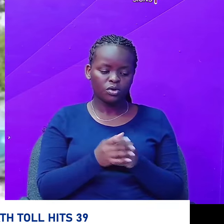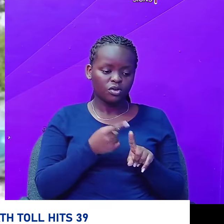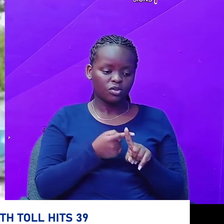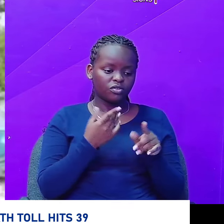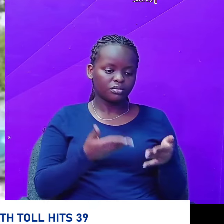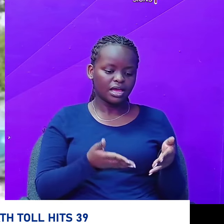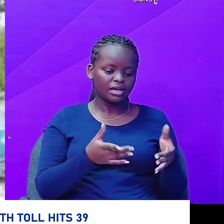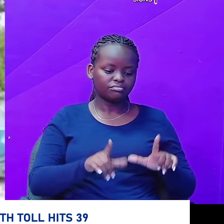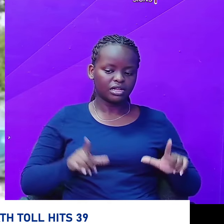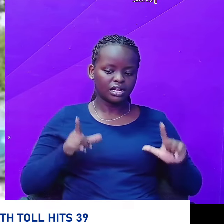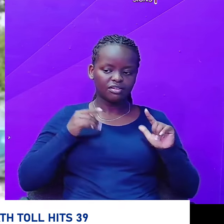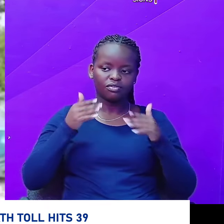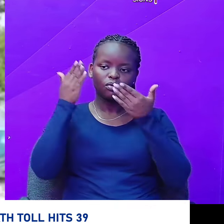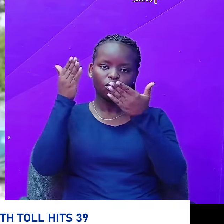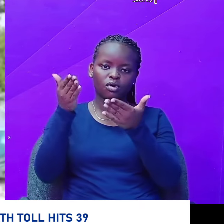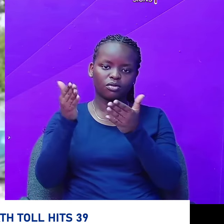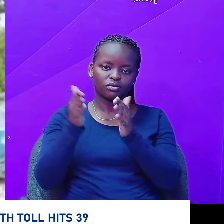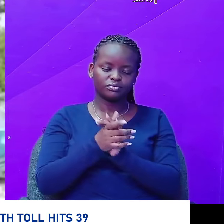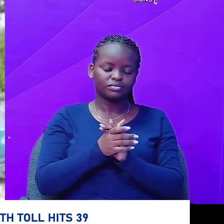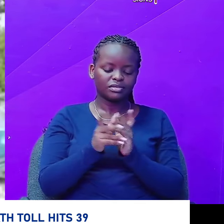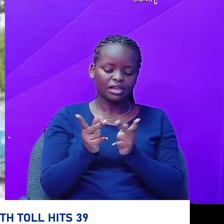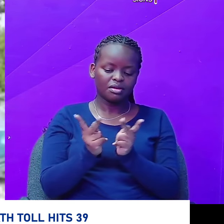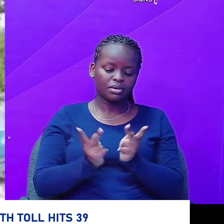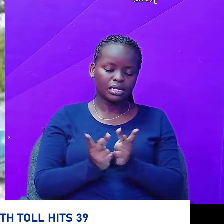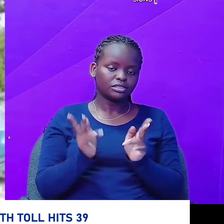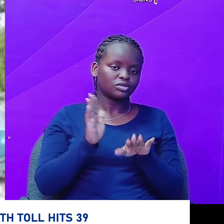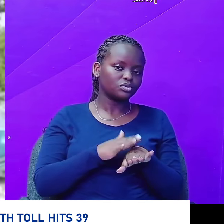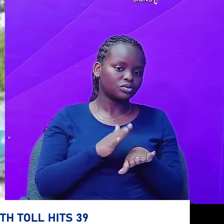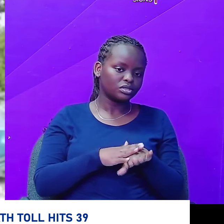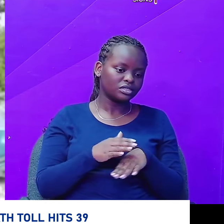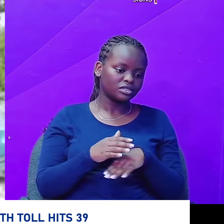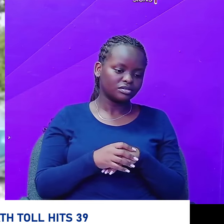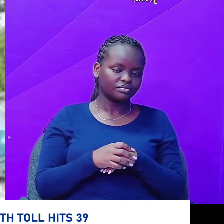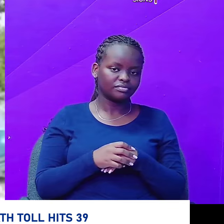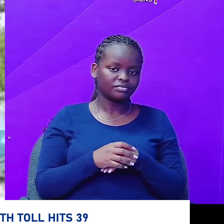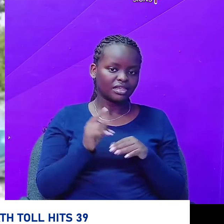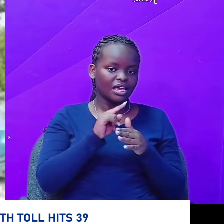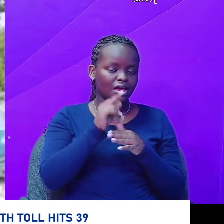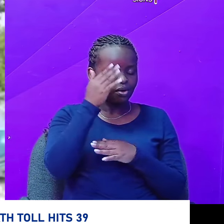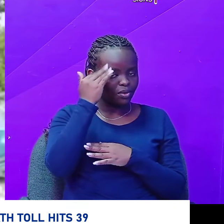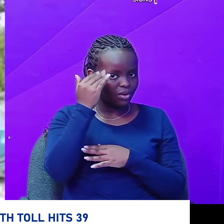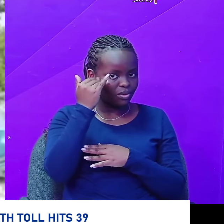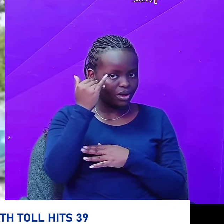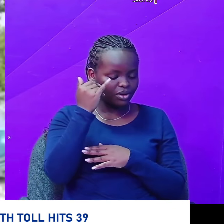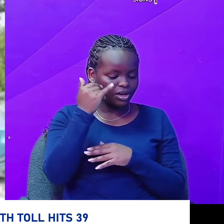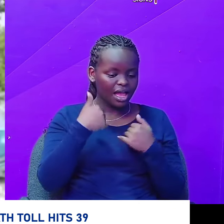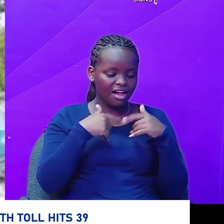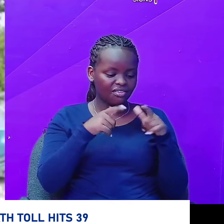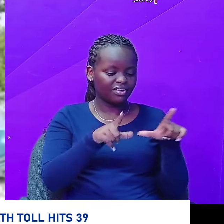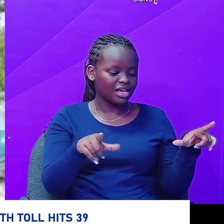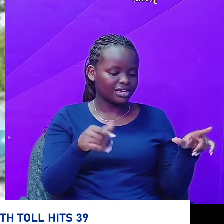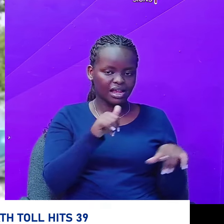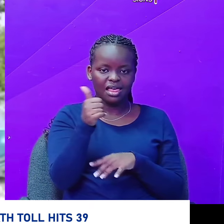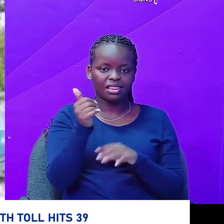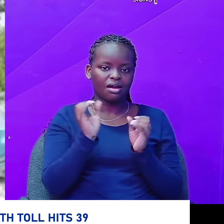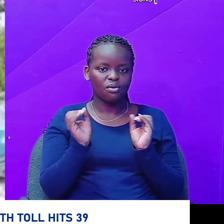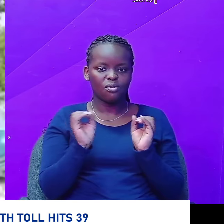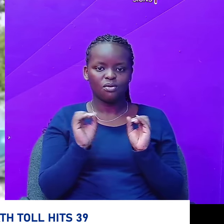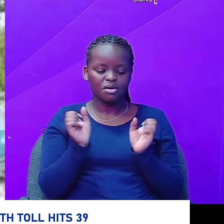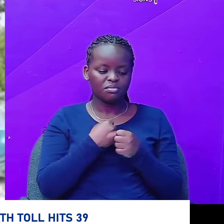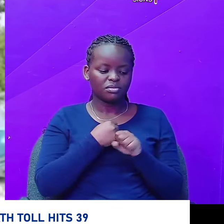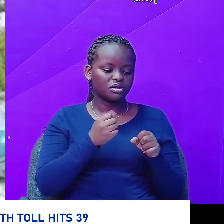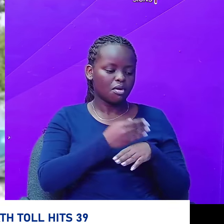huko pale pazuri, ili kwa sababu hakuna shamba lingine naweza jenga